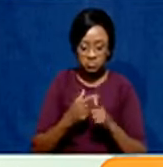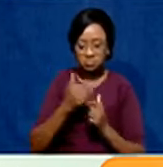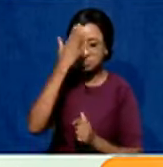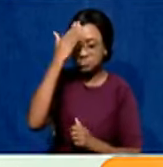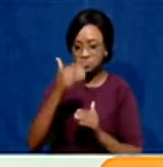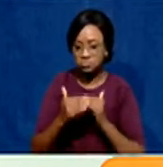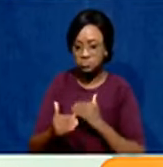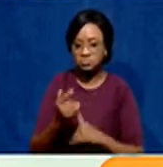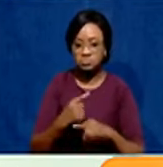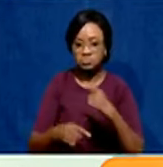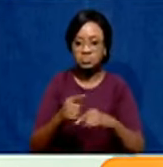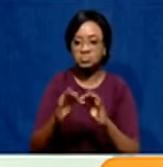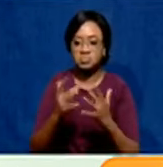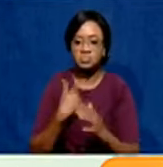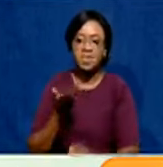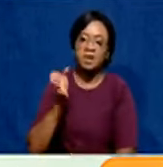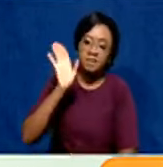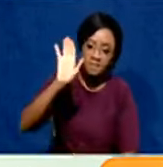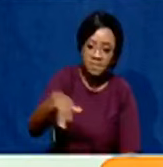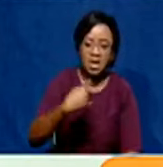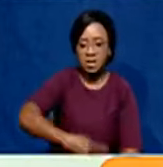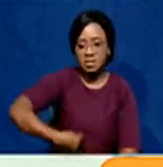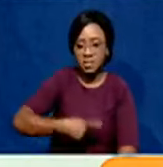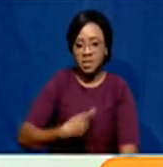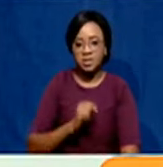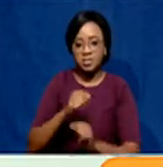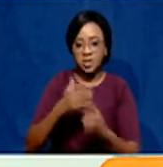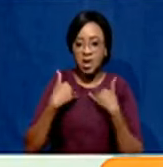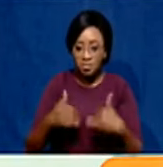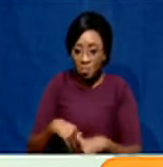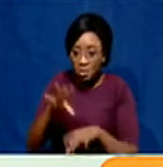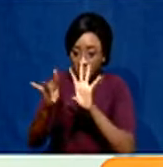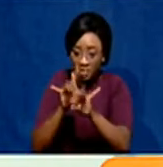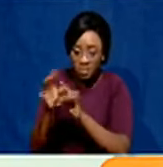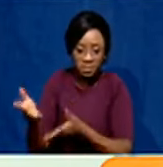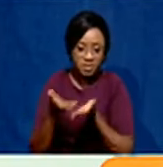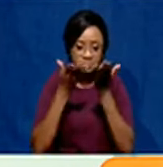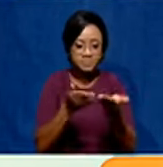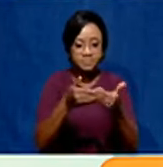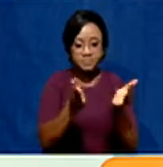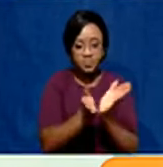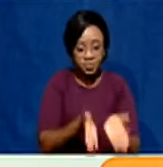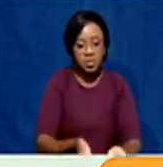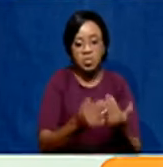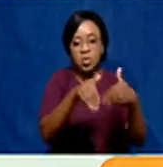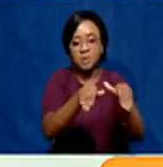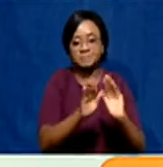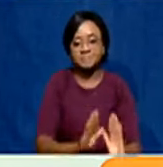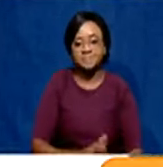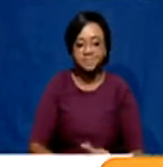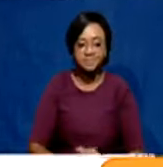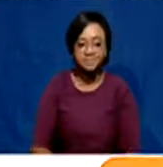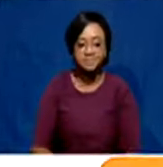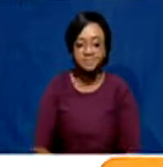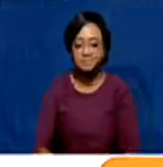back to Malindi so that we can try to release the number of bodies which have been